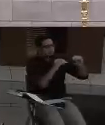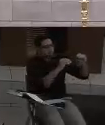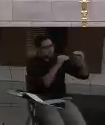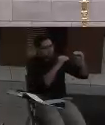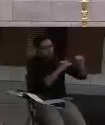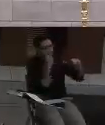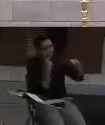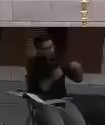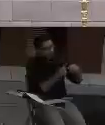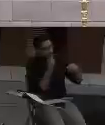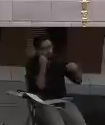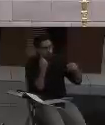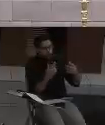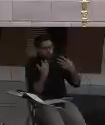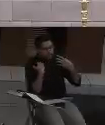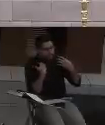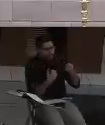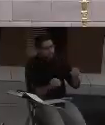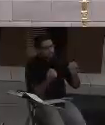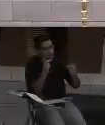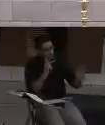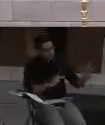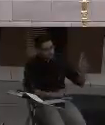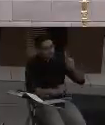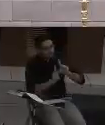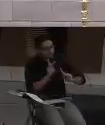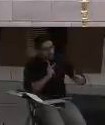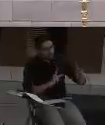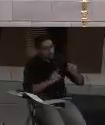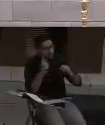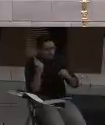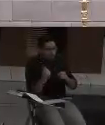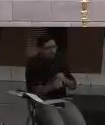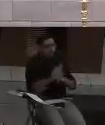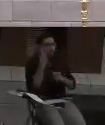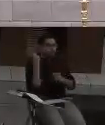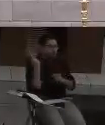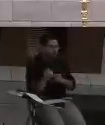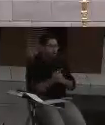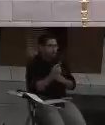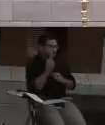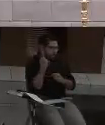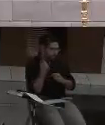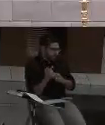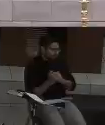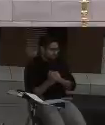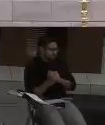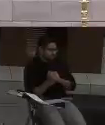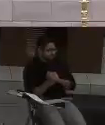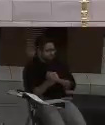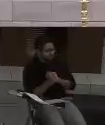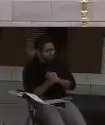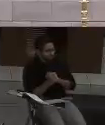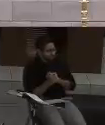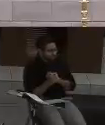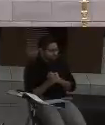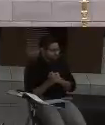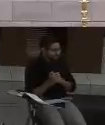healing? Why aren't his words teaching? And if we are the body, why aren't